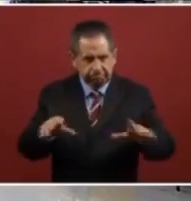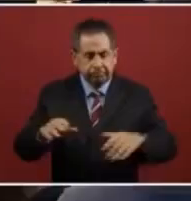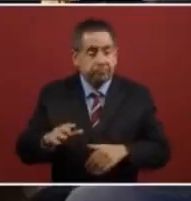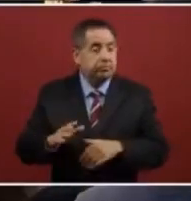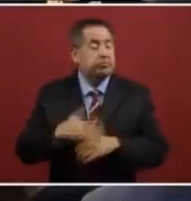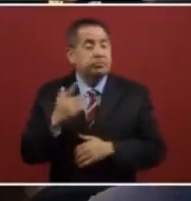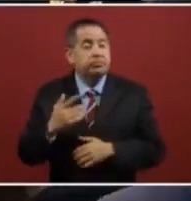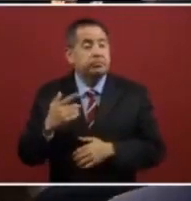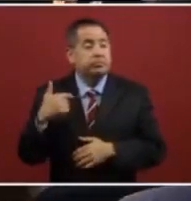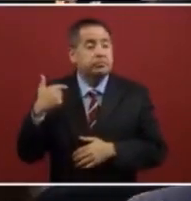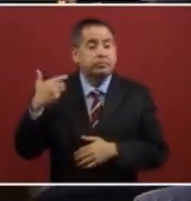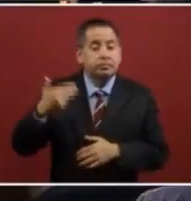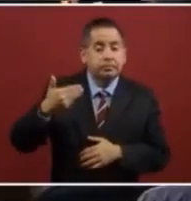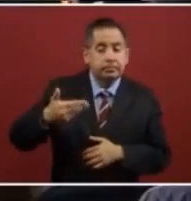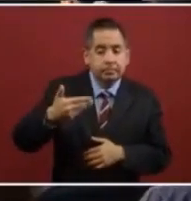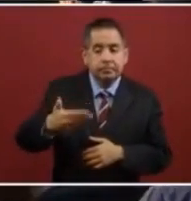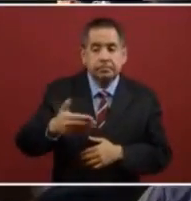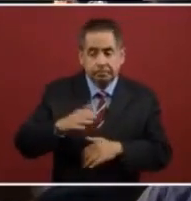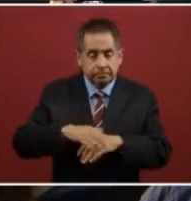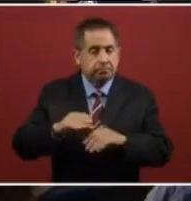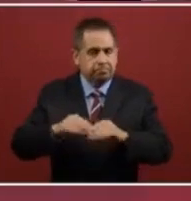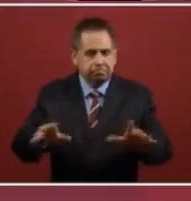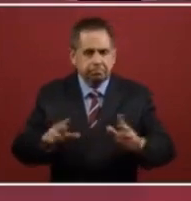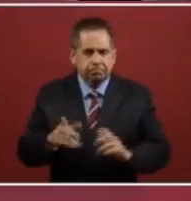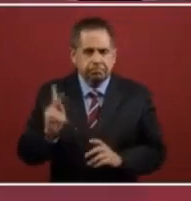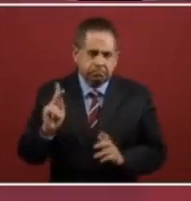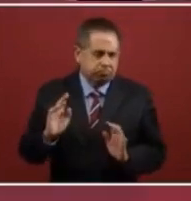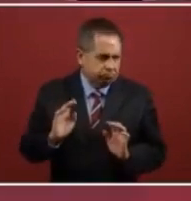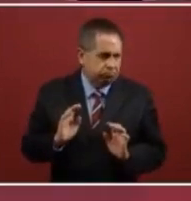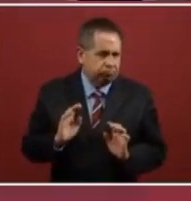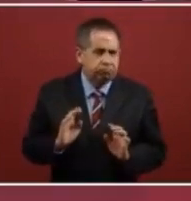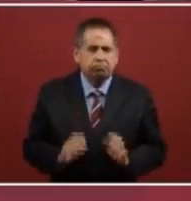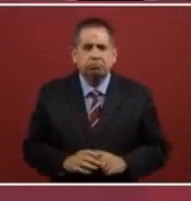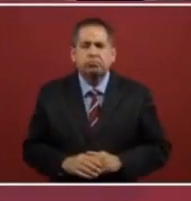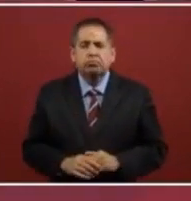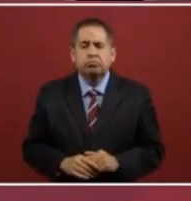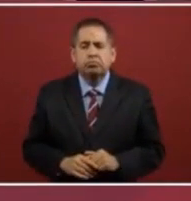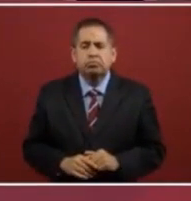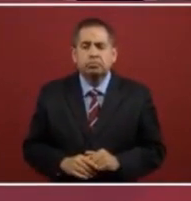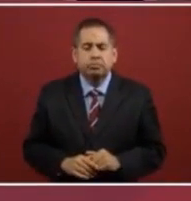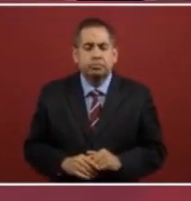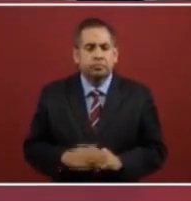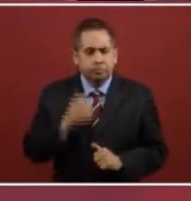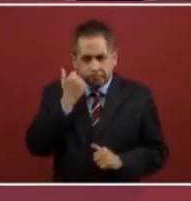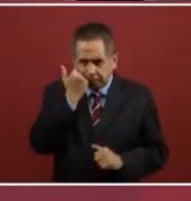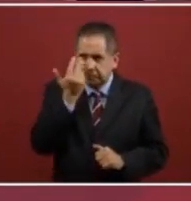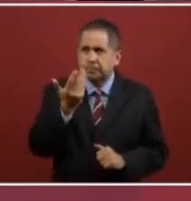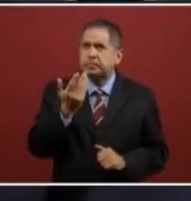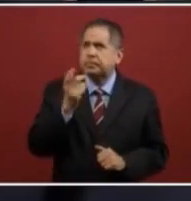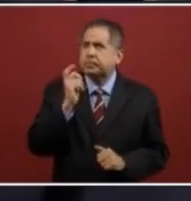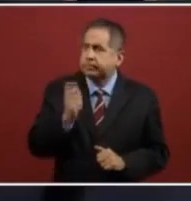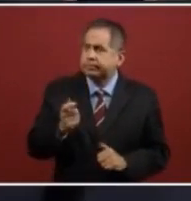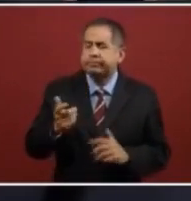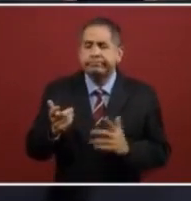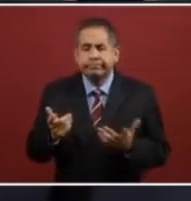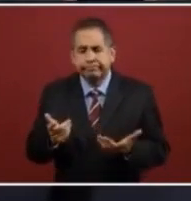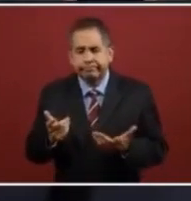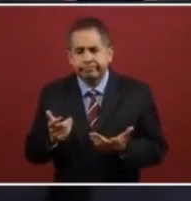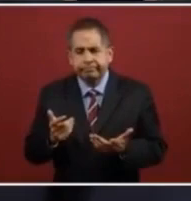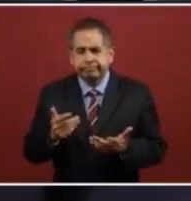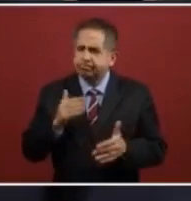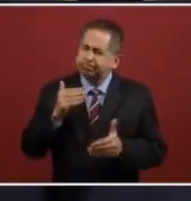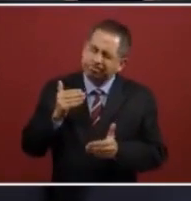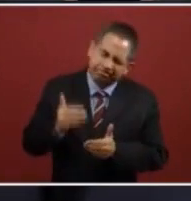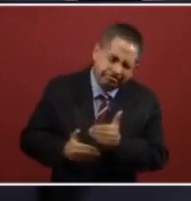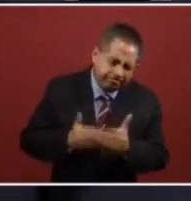va avanzando. He says you're talking about Pero- values and respect. Quisiéramos que se avanzara